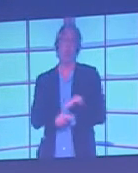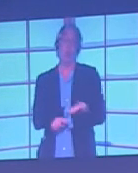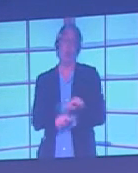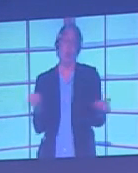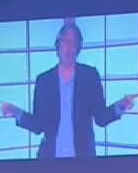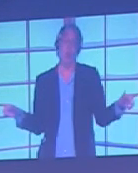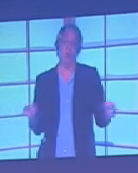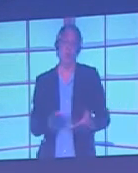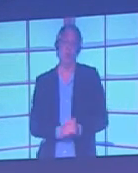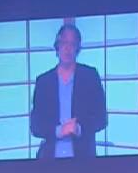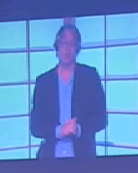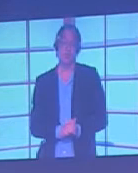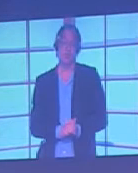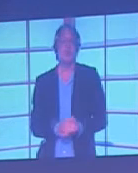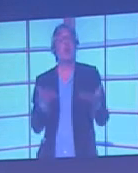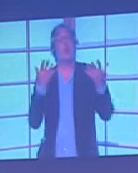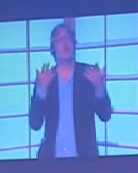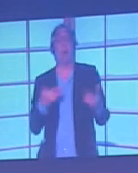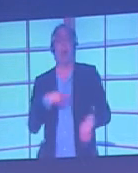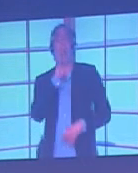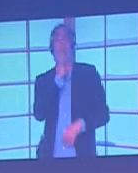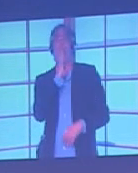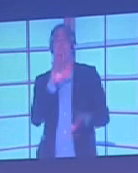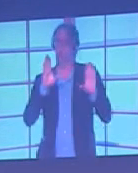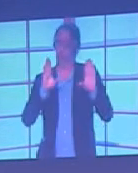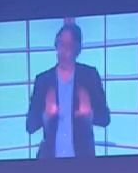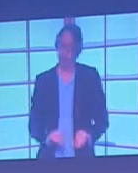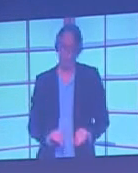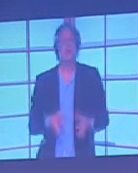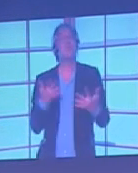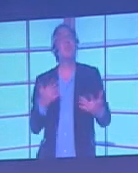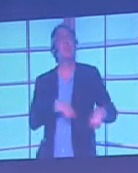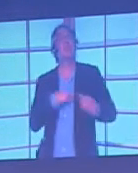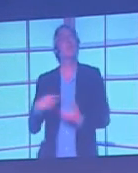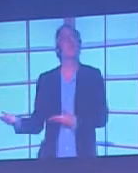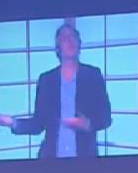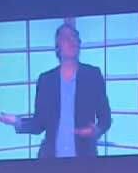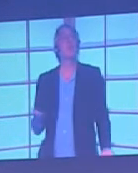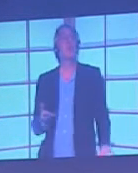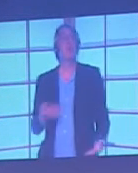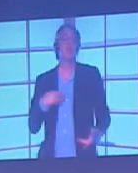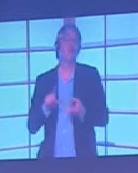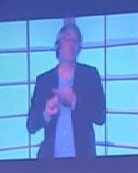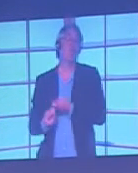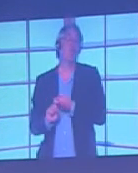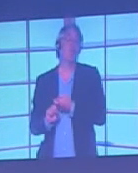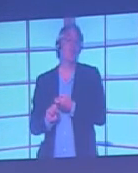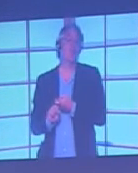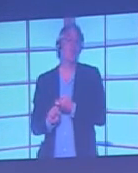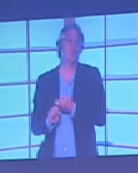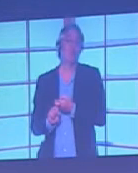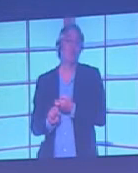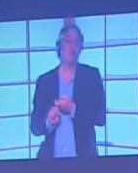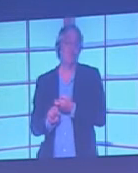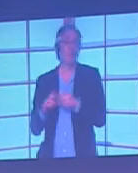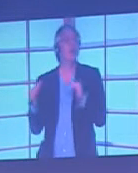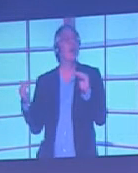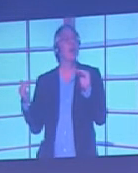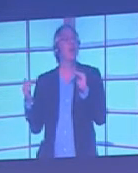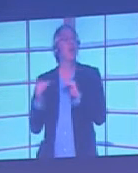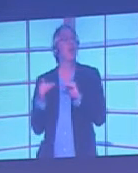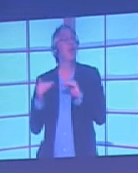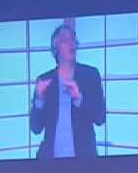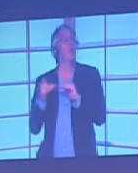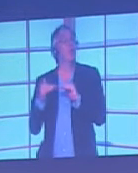without any further ado, you'll be pleased I'm going to stop talking for a little bit. I'd like to welcome on stage my dear friend and colleague in the equality championing